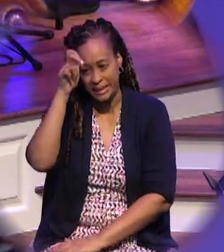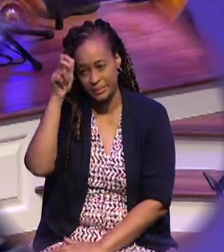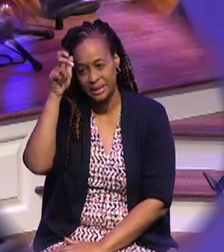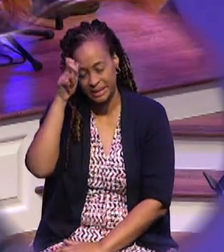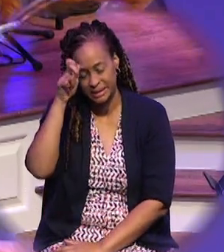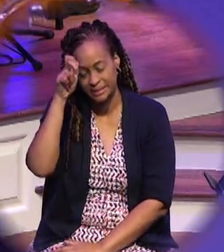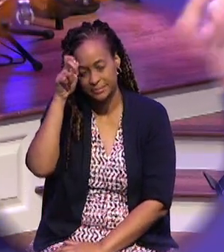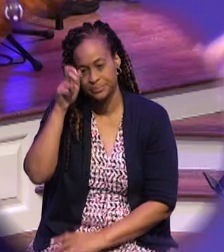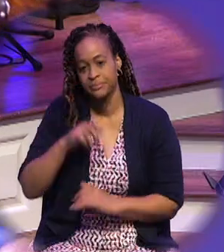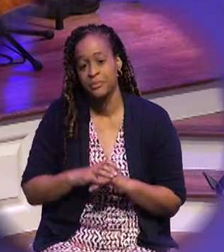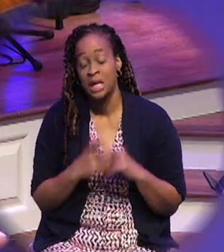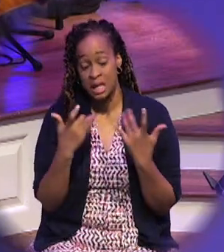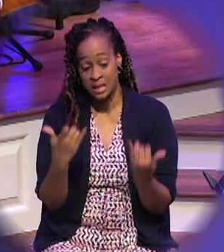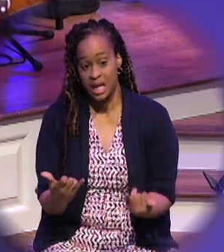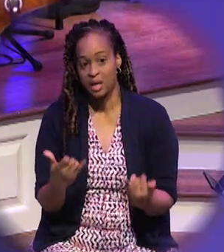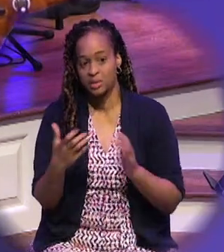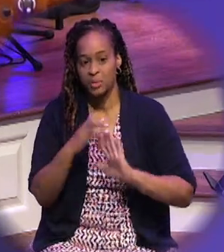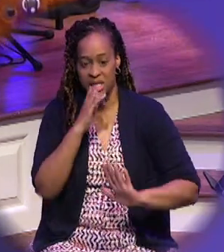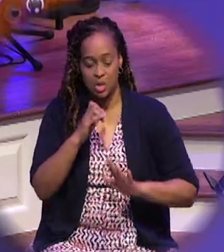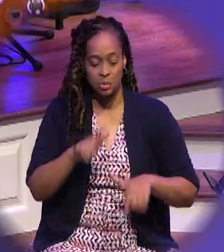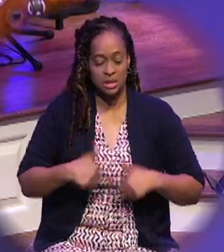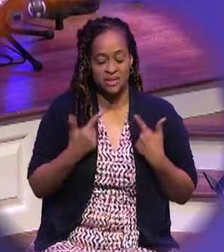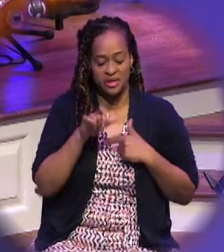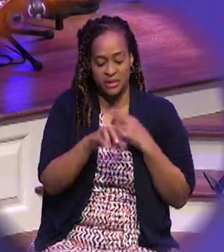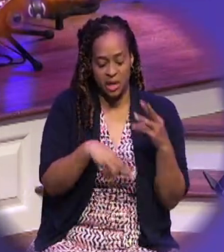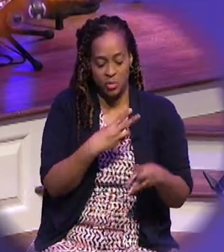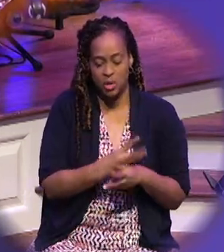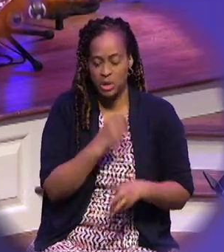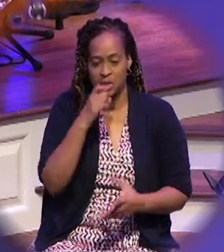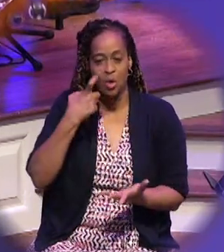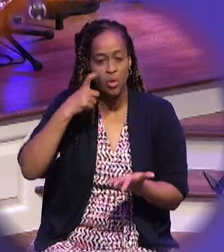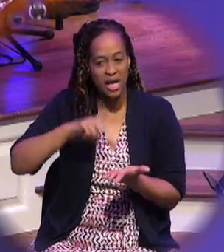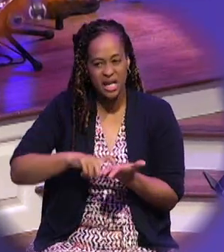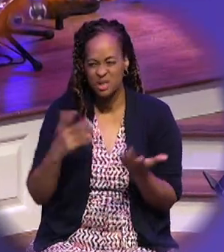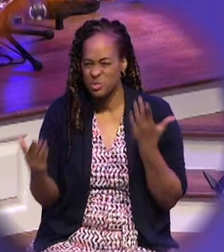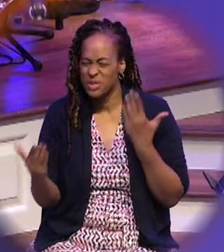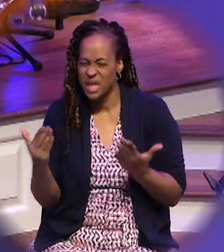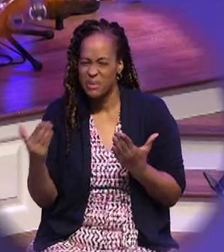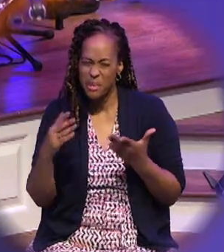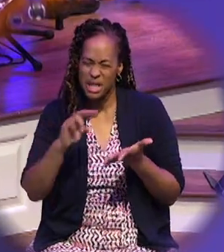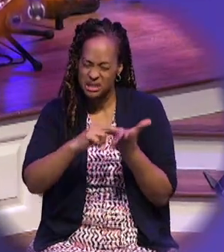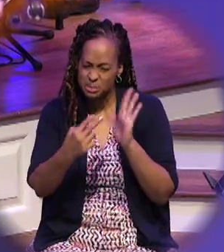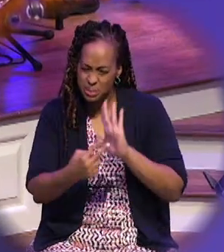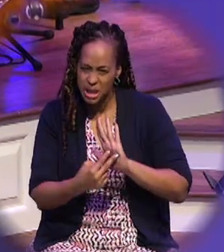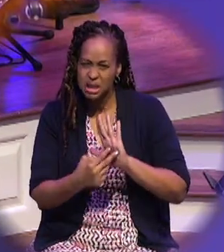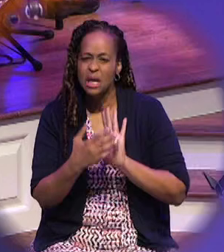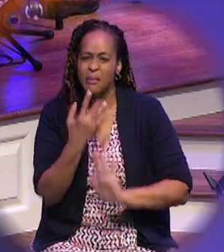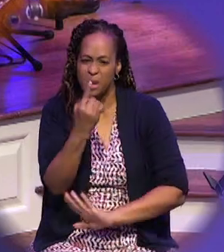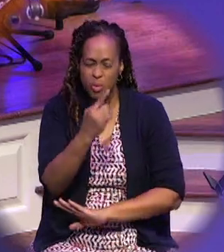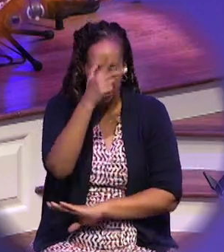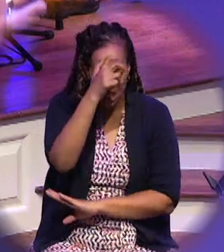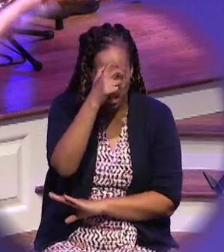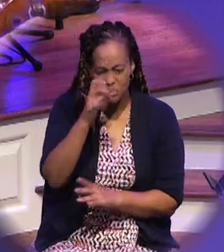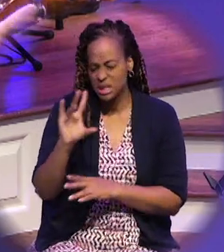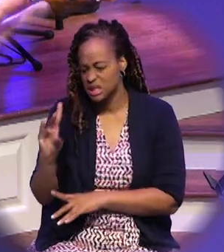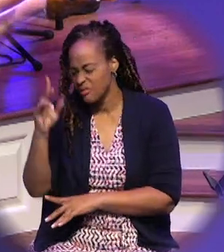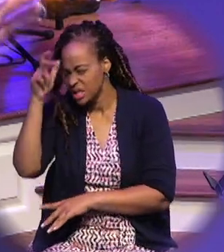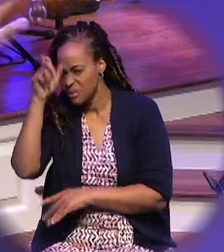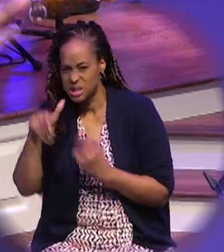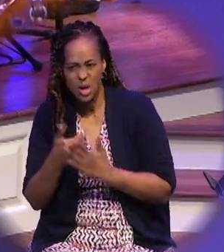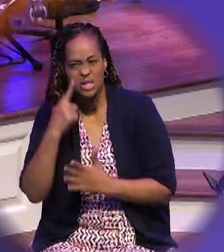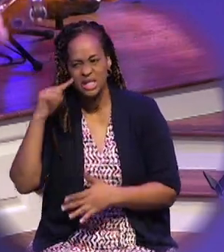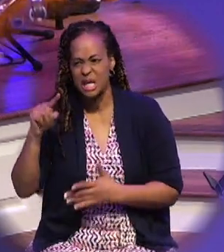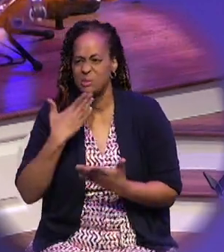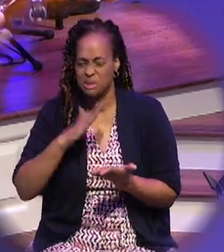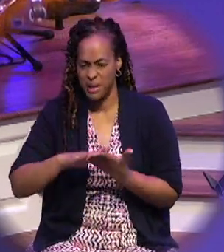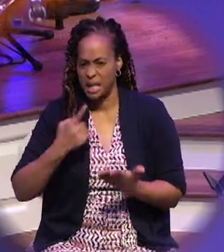demons. Now, again, because we don't live in that world, we don't recognize what that might indicate. 1 demon, 7 demons, it all sounds bad to